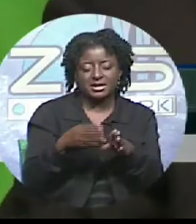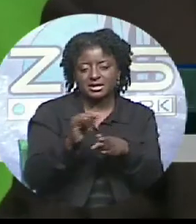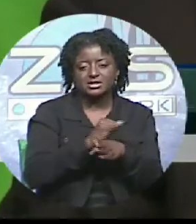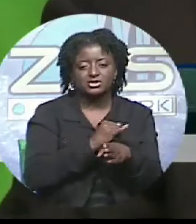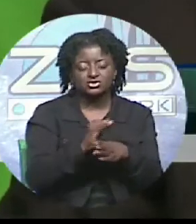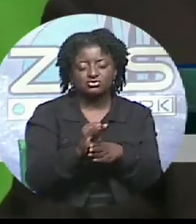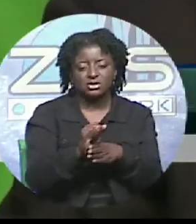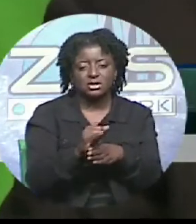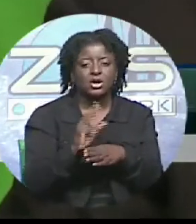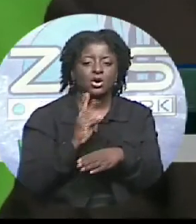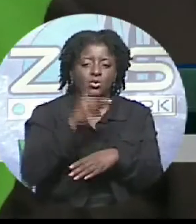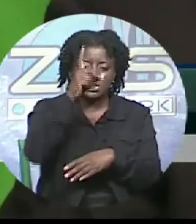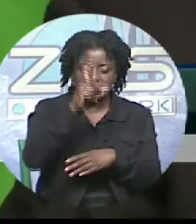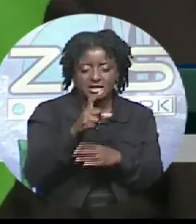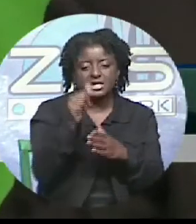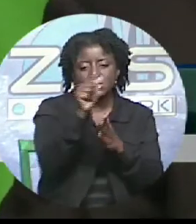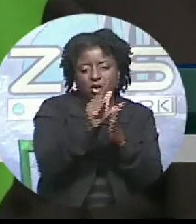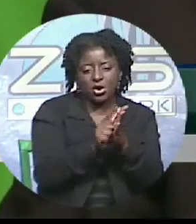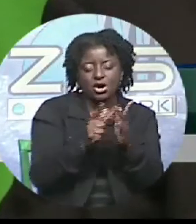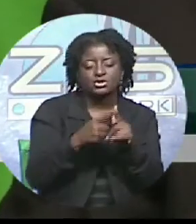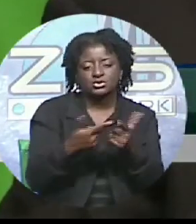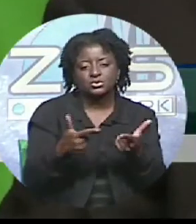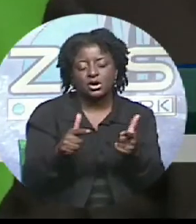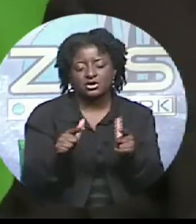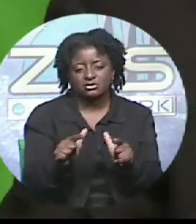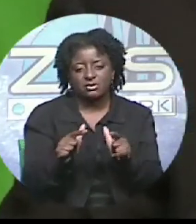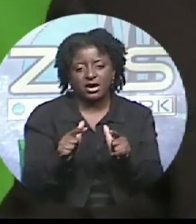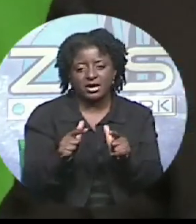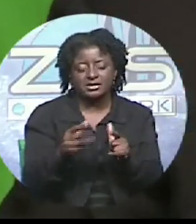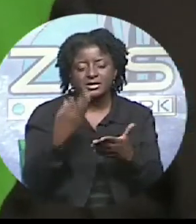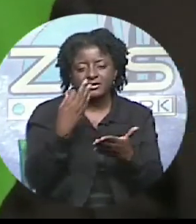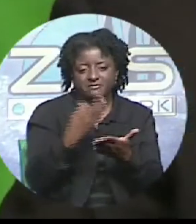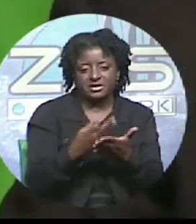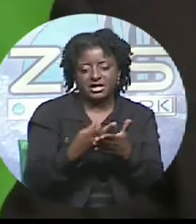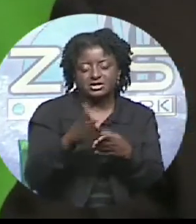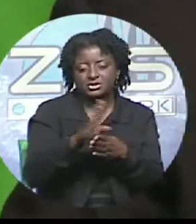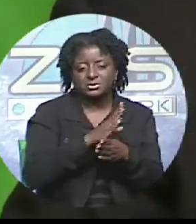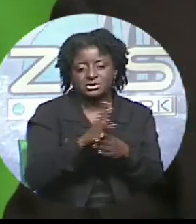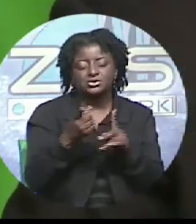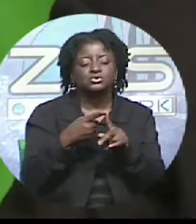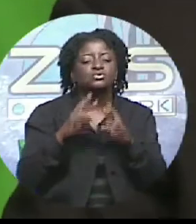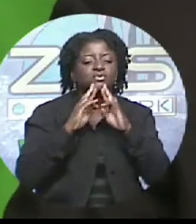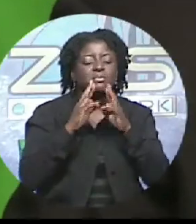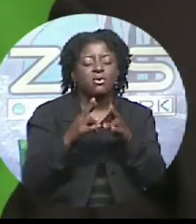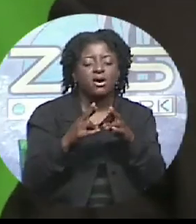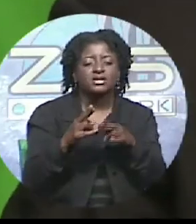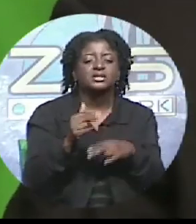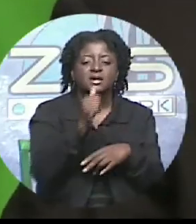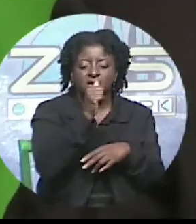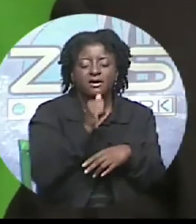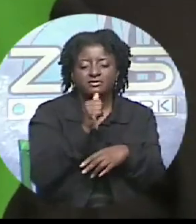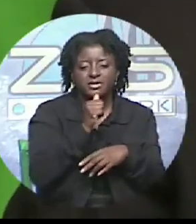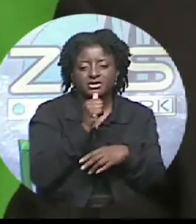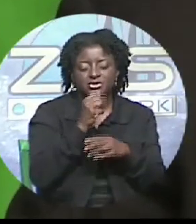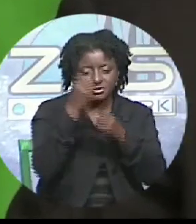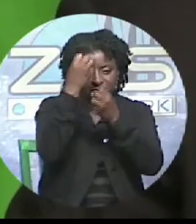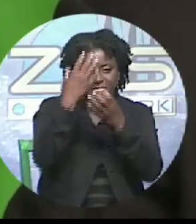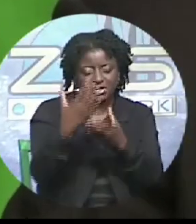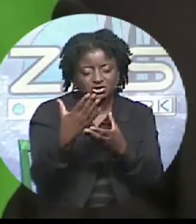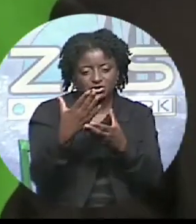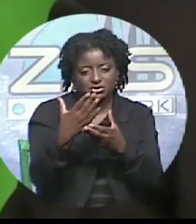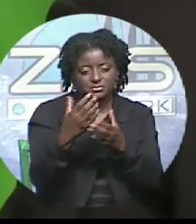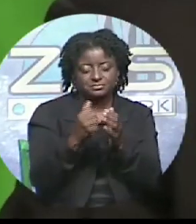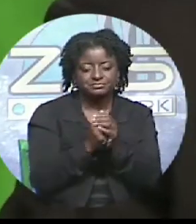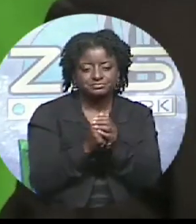need a law to authorize financial institutions to report that information, which would override the